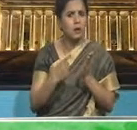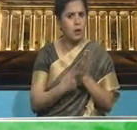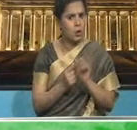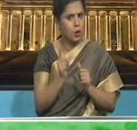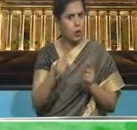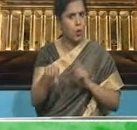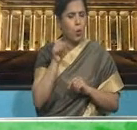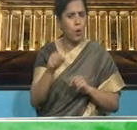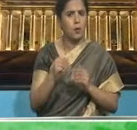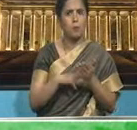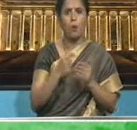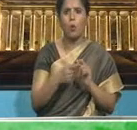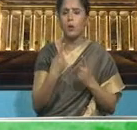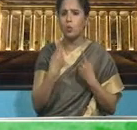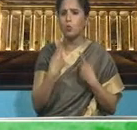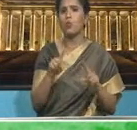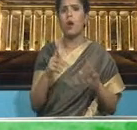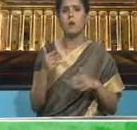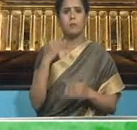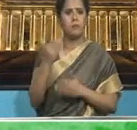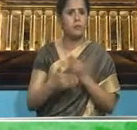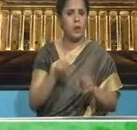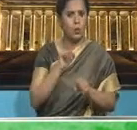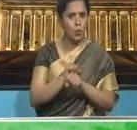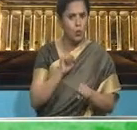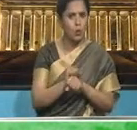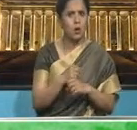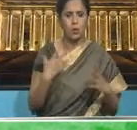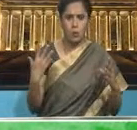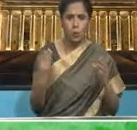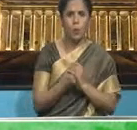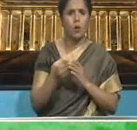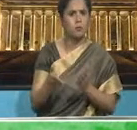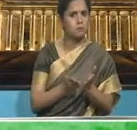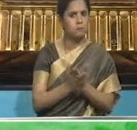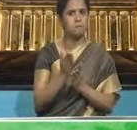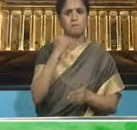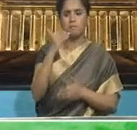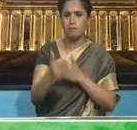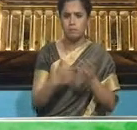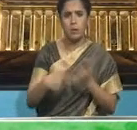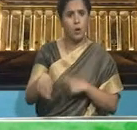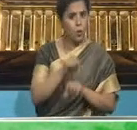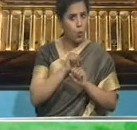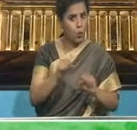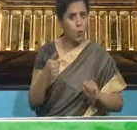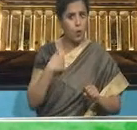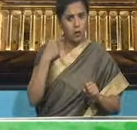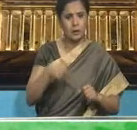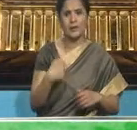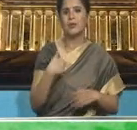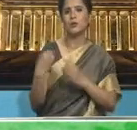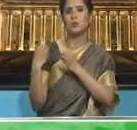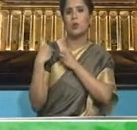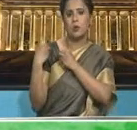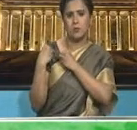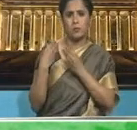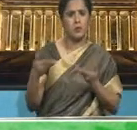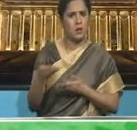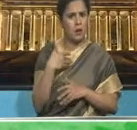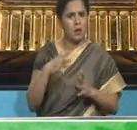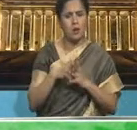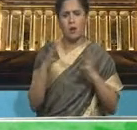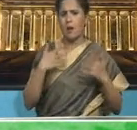a moral framework, the task of walking that path remains our responsibility. We have